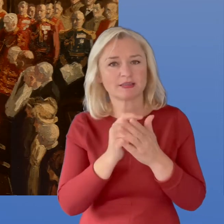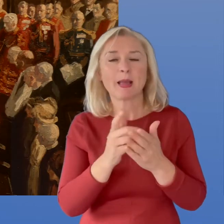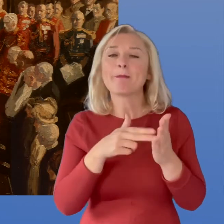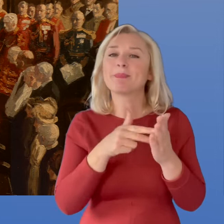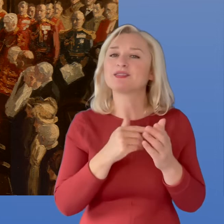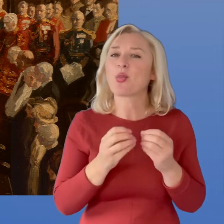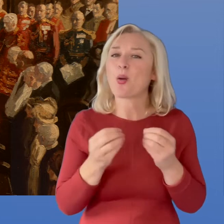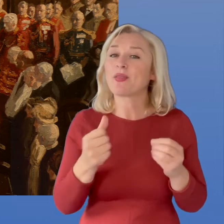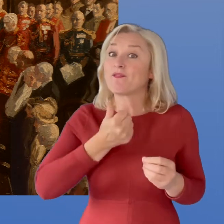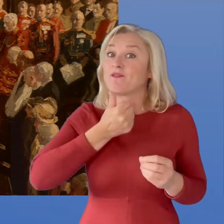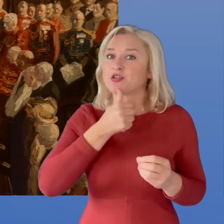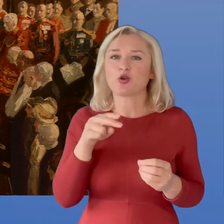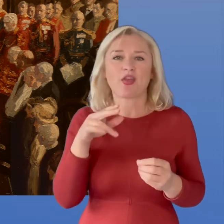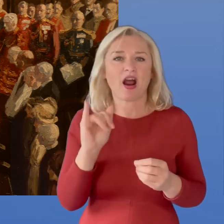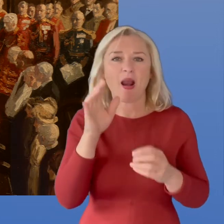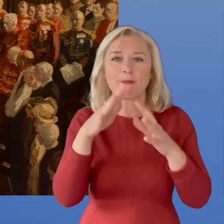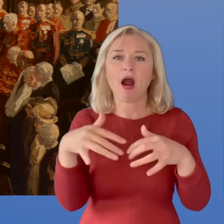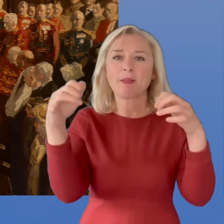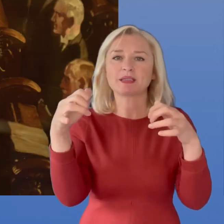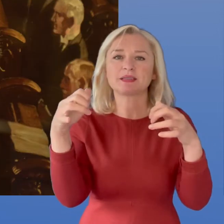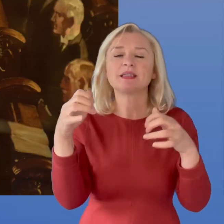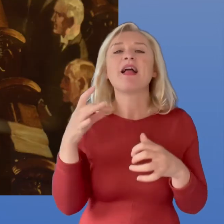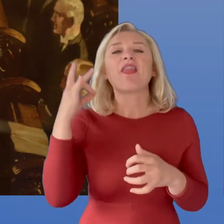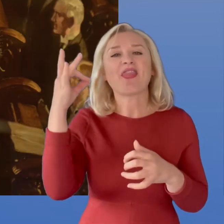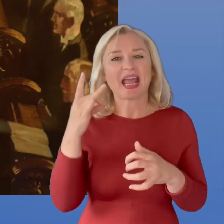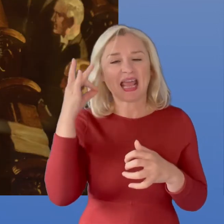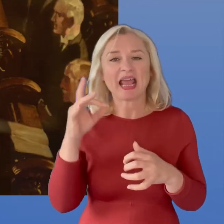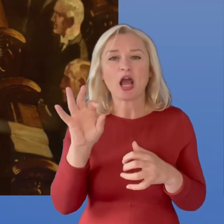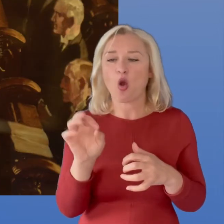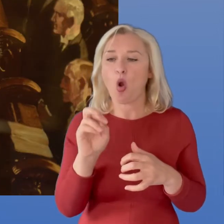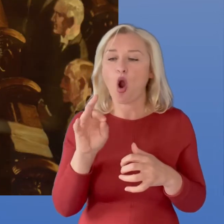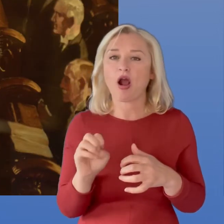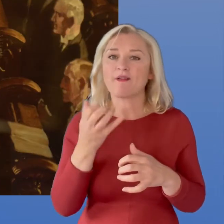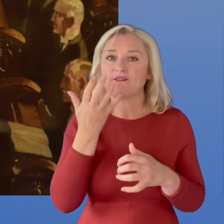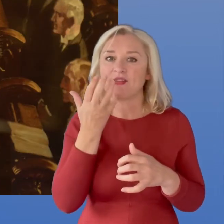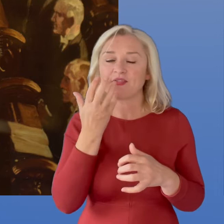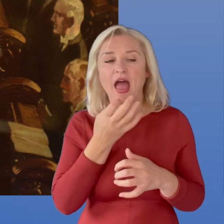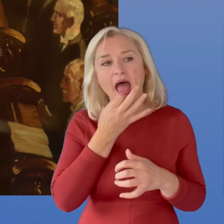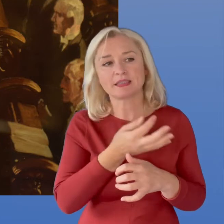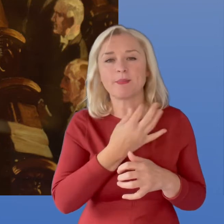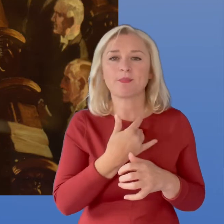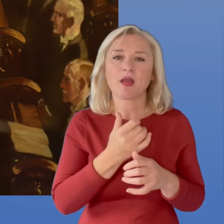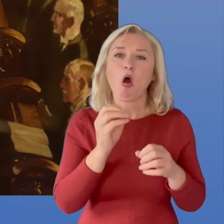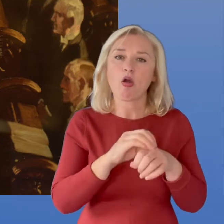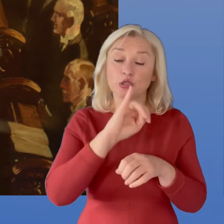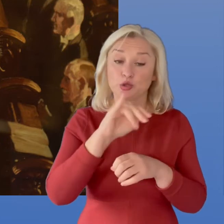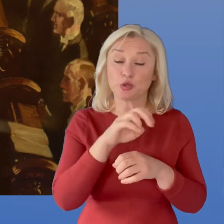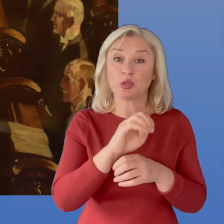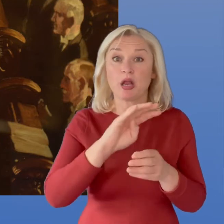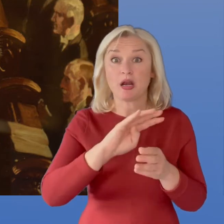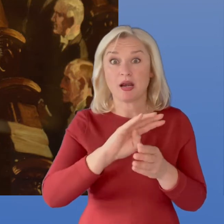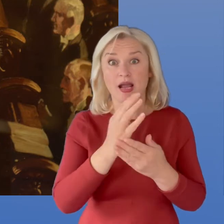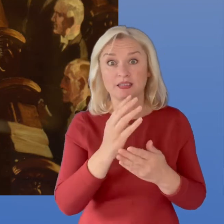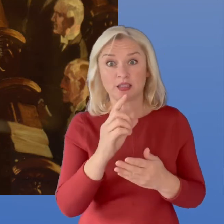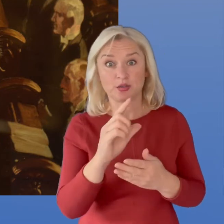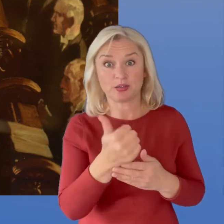Ireland Parliament by King George V on the 22nd of June 1921. Of course, in 1921, Parliament